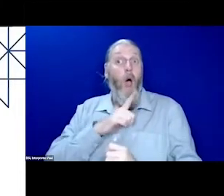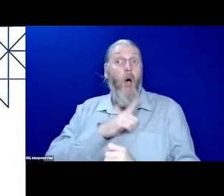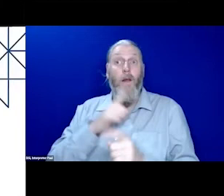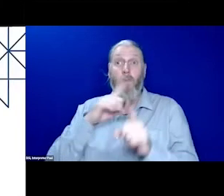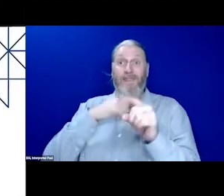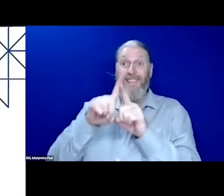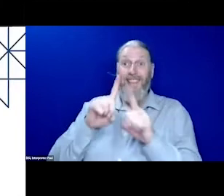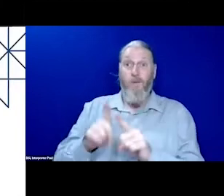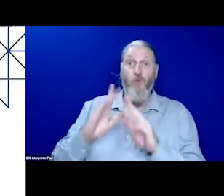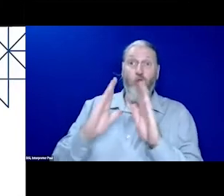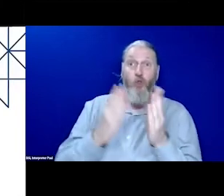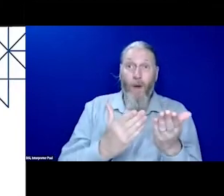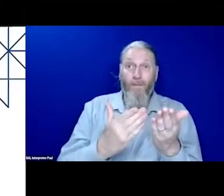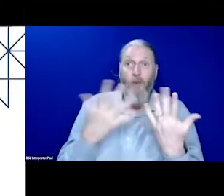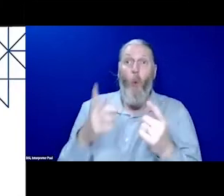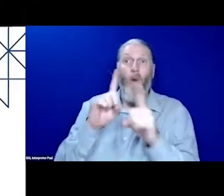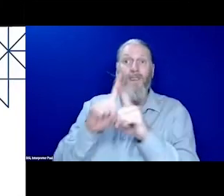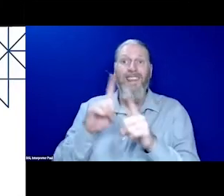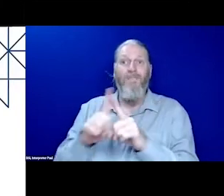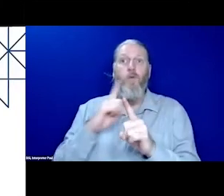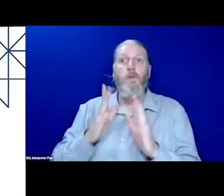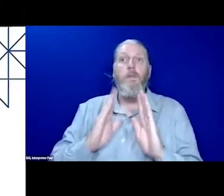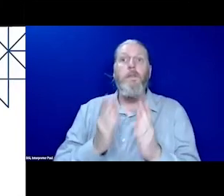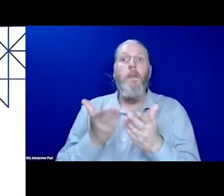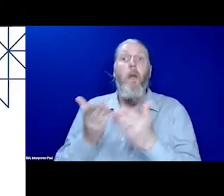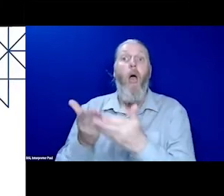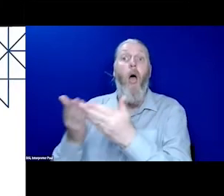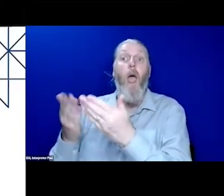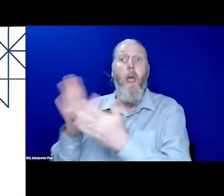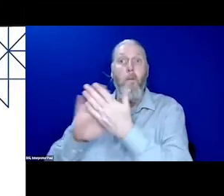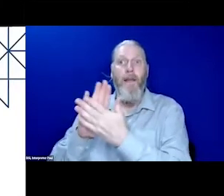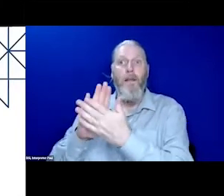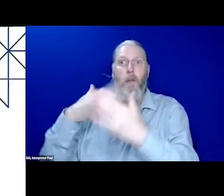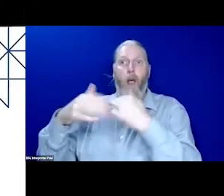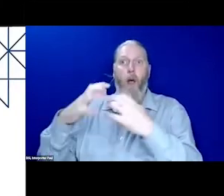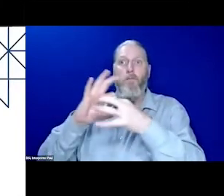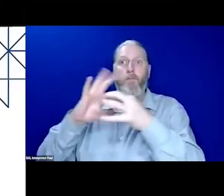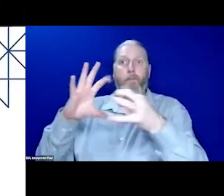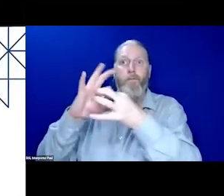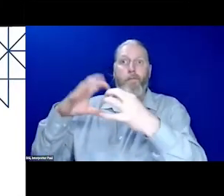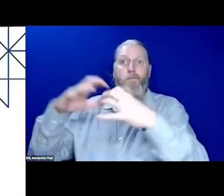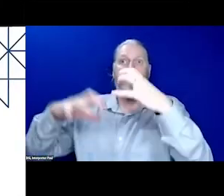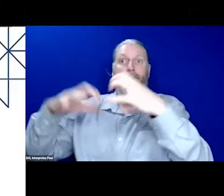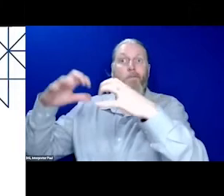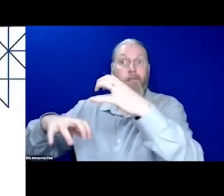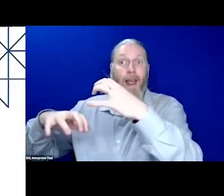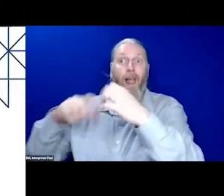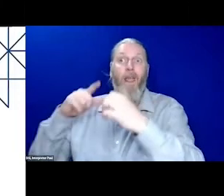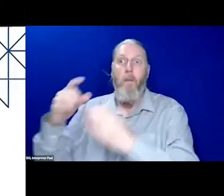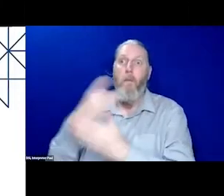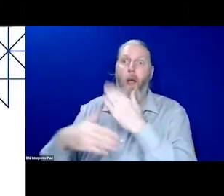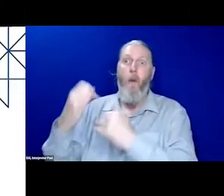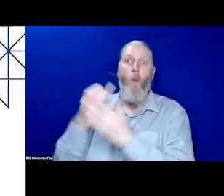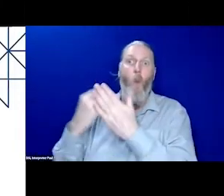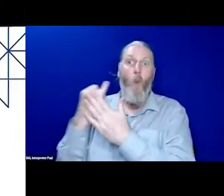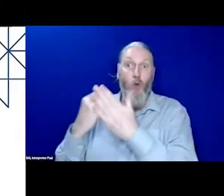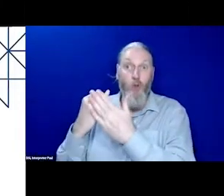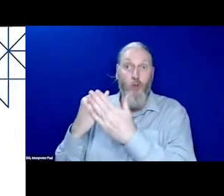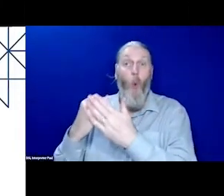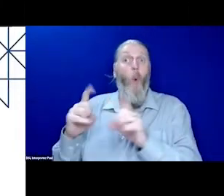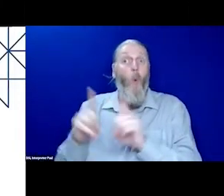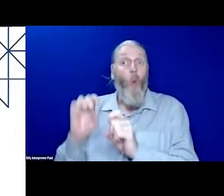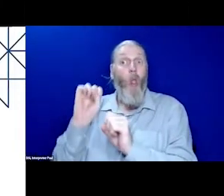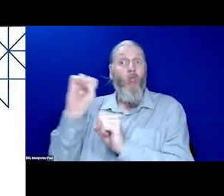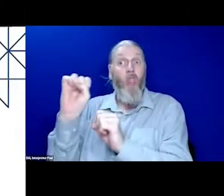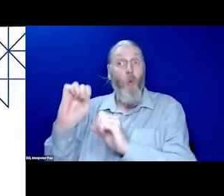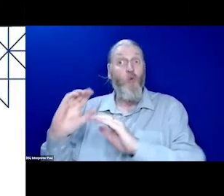this this gap even worse, while those services themselves contribute to emissions. So for